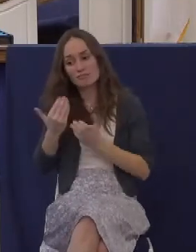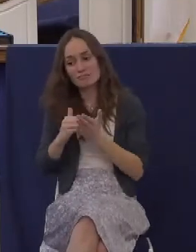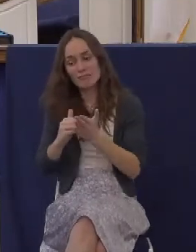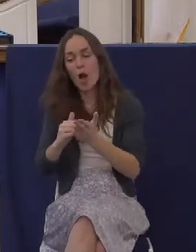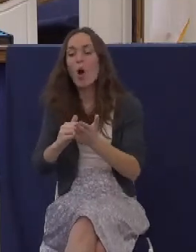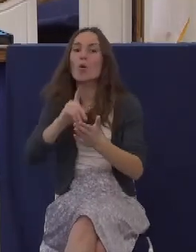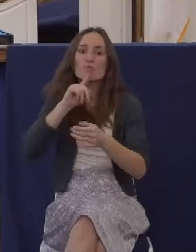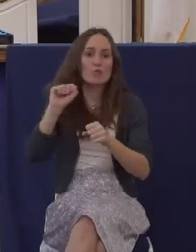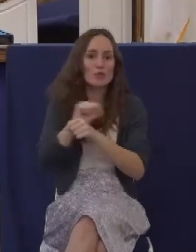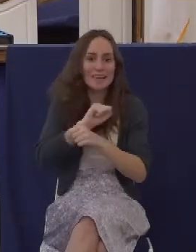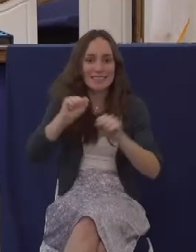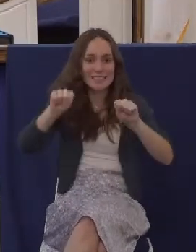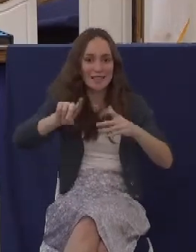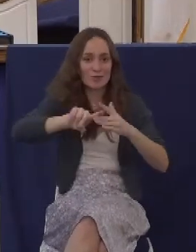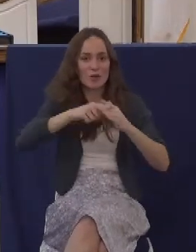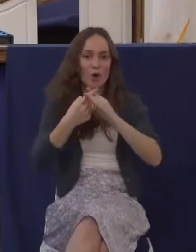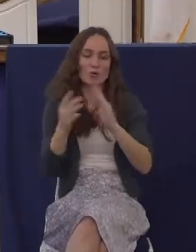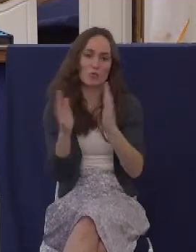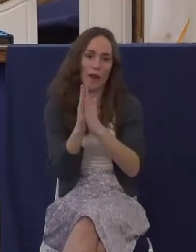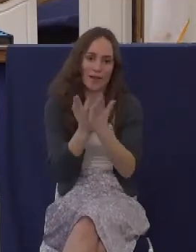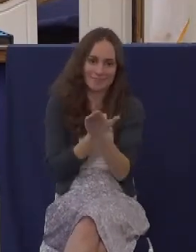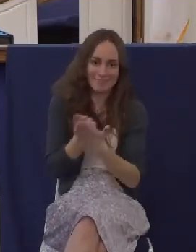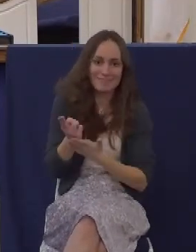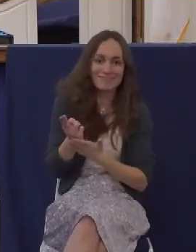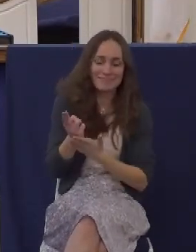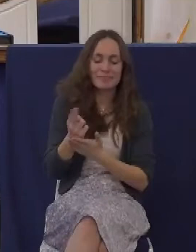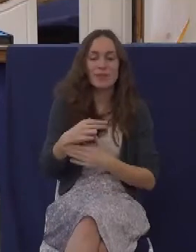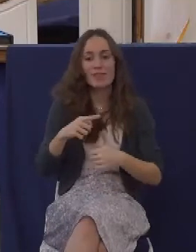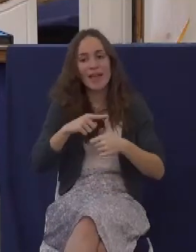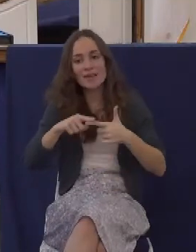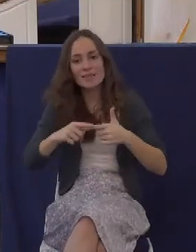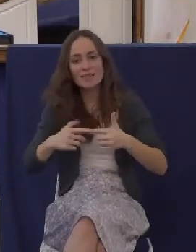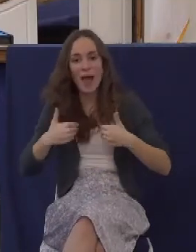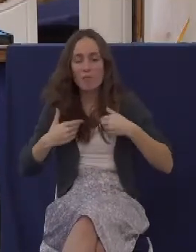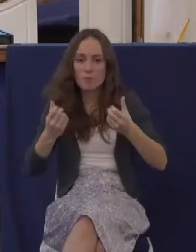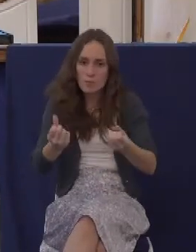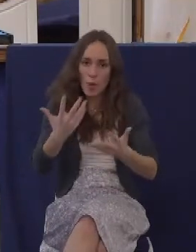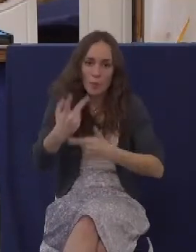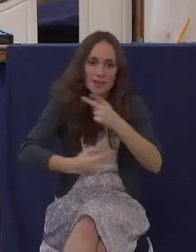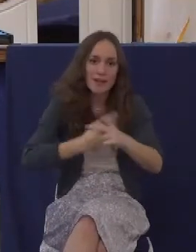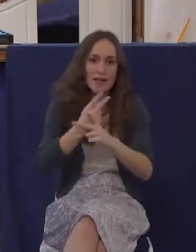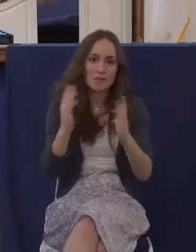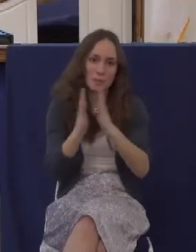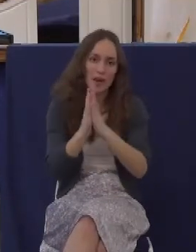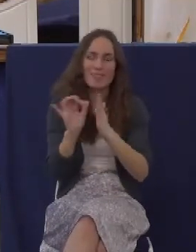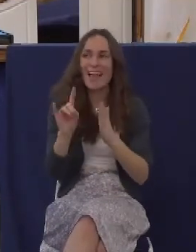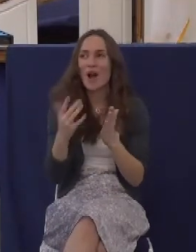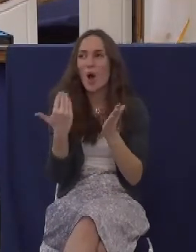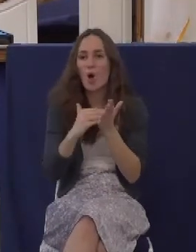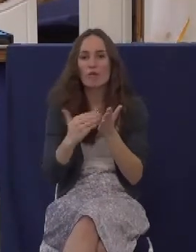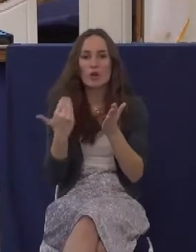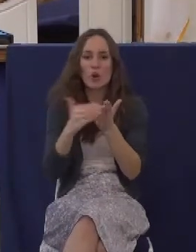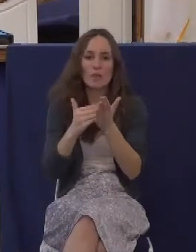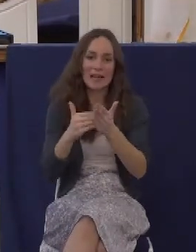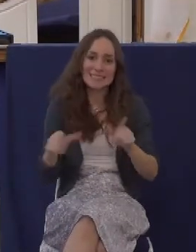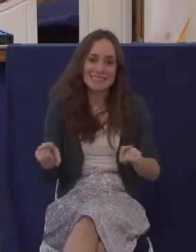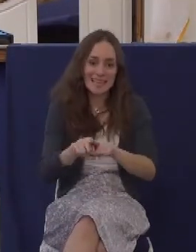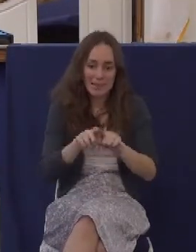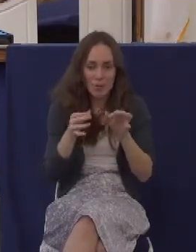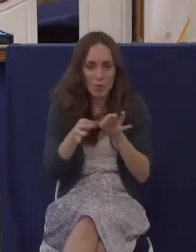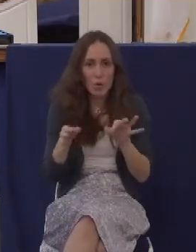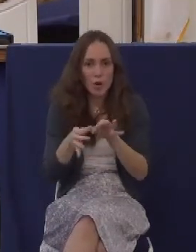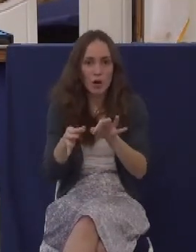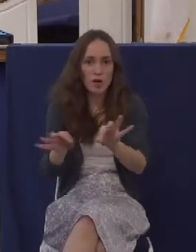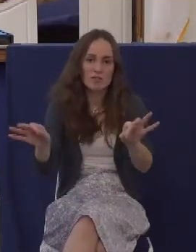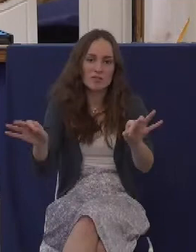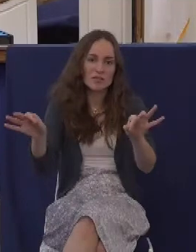But then there were multiple prayers. And that's the idea of verbosity, just over and over and over and over again, as if the